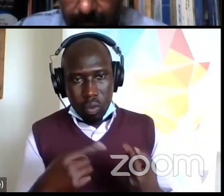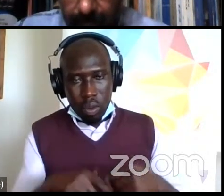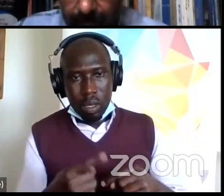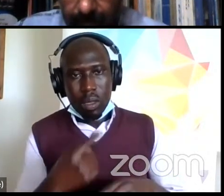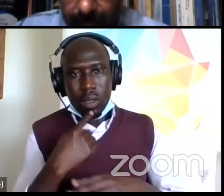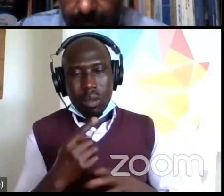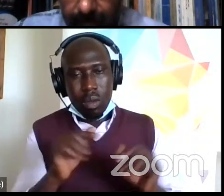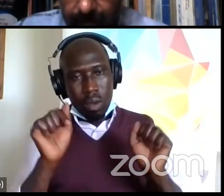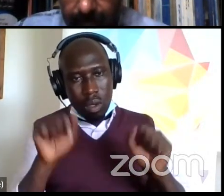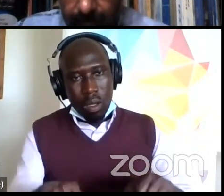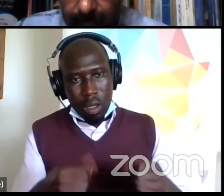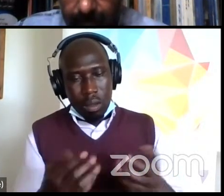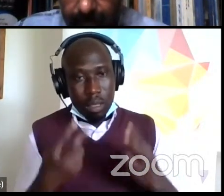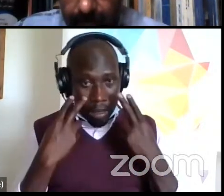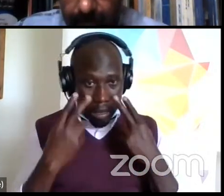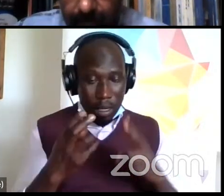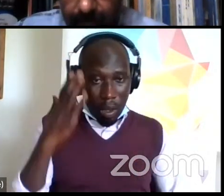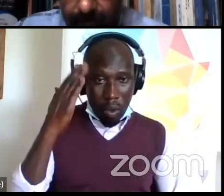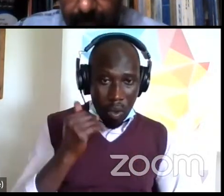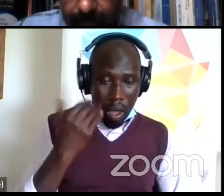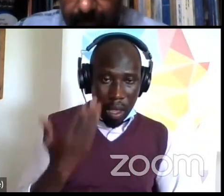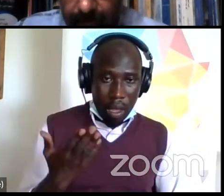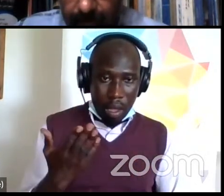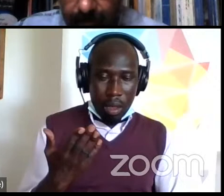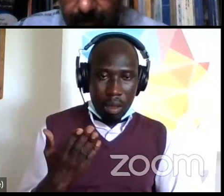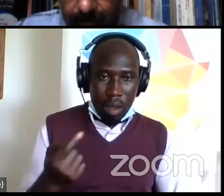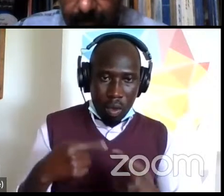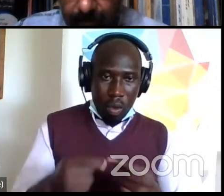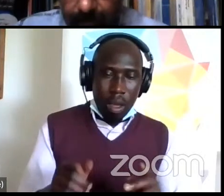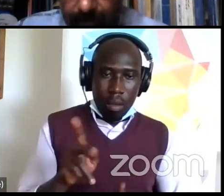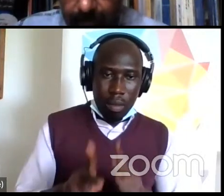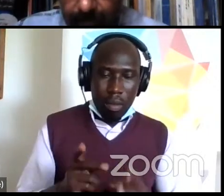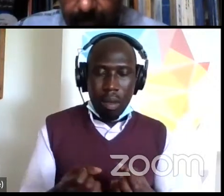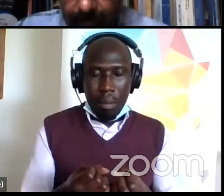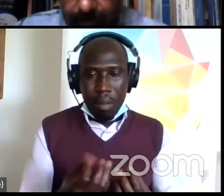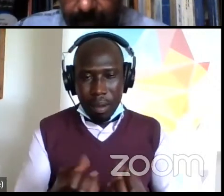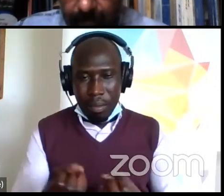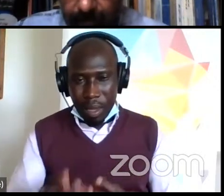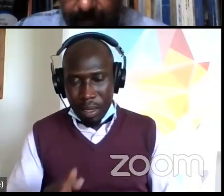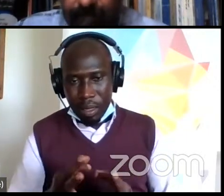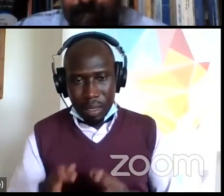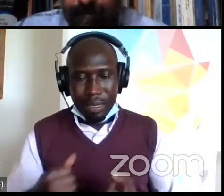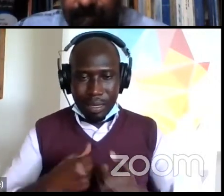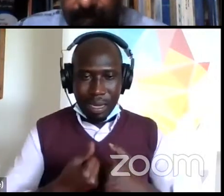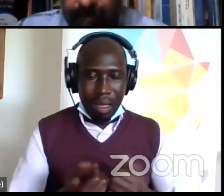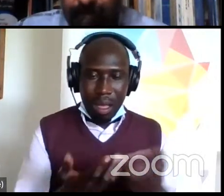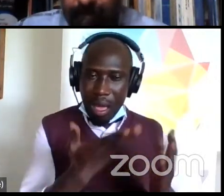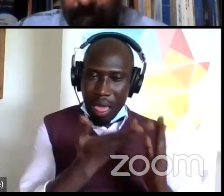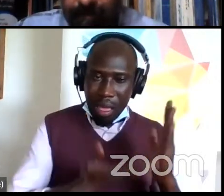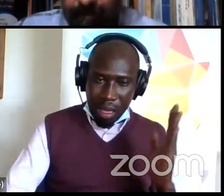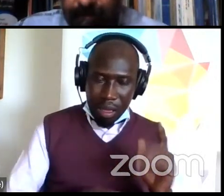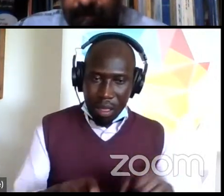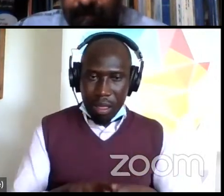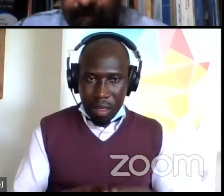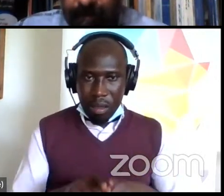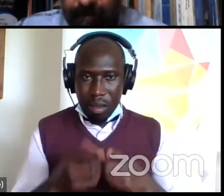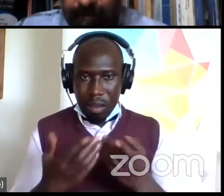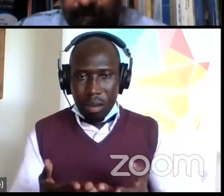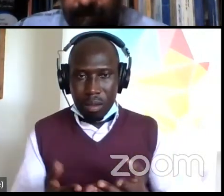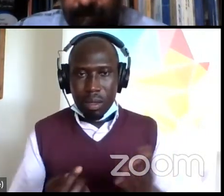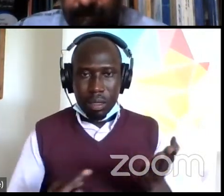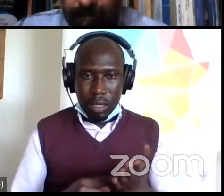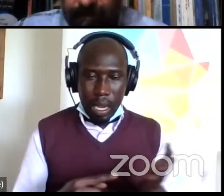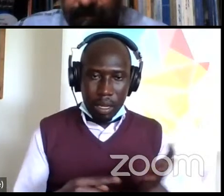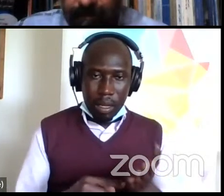we can see why we are facing so many particular challenges. I think with technology that